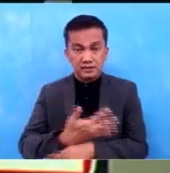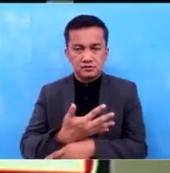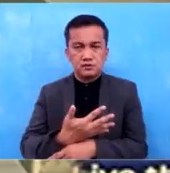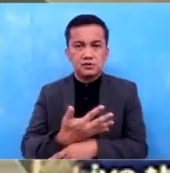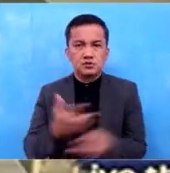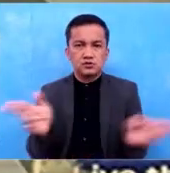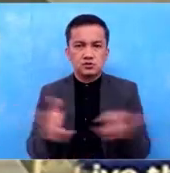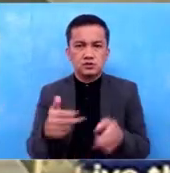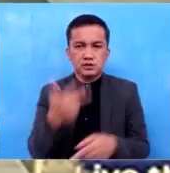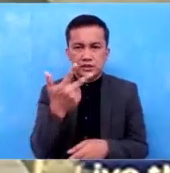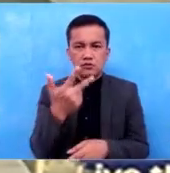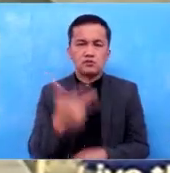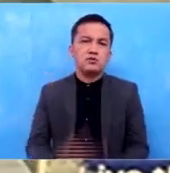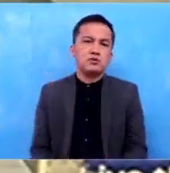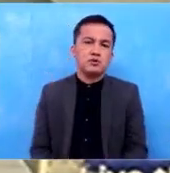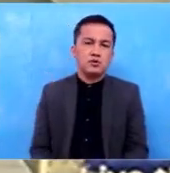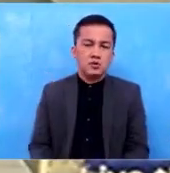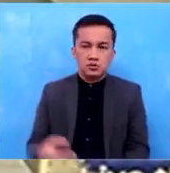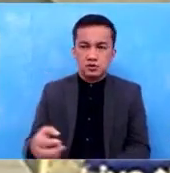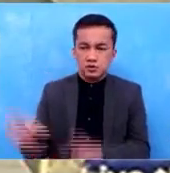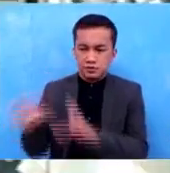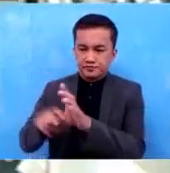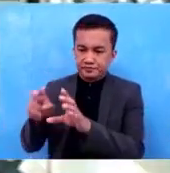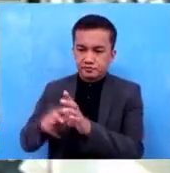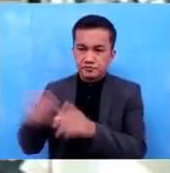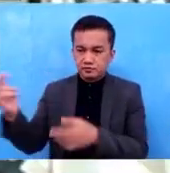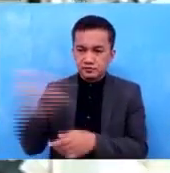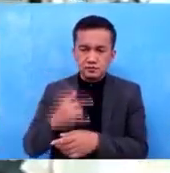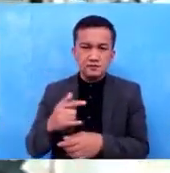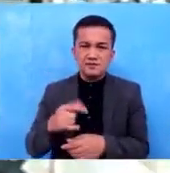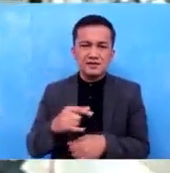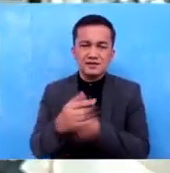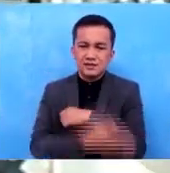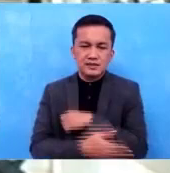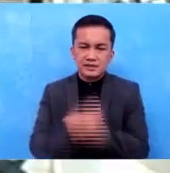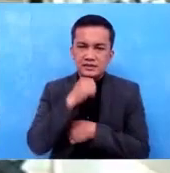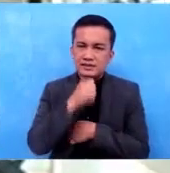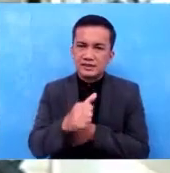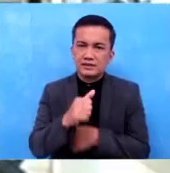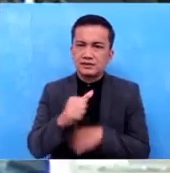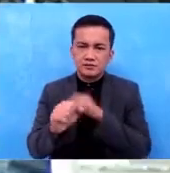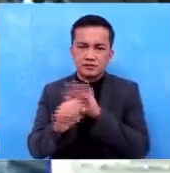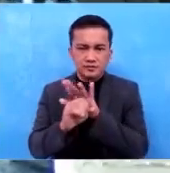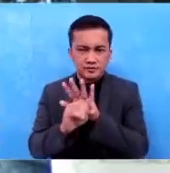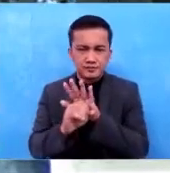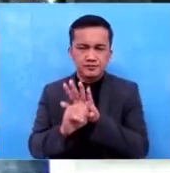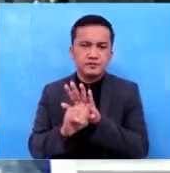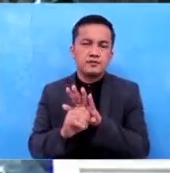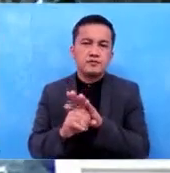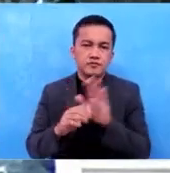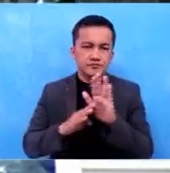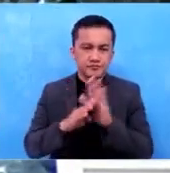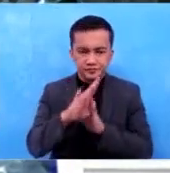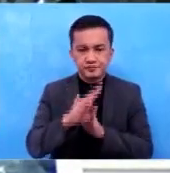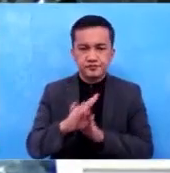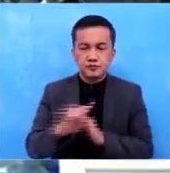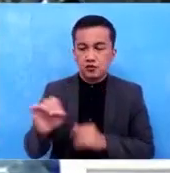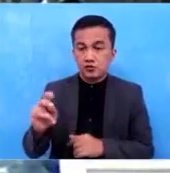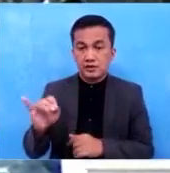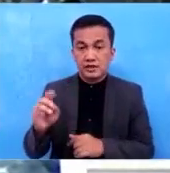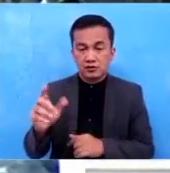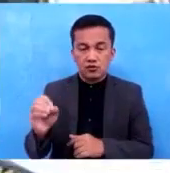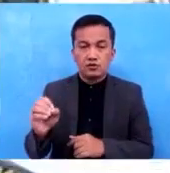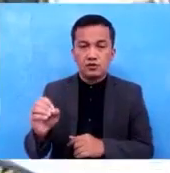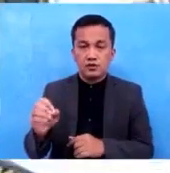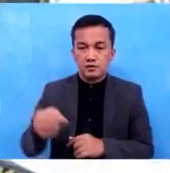na raw sa mga pasaherong galing sa mga bansang hindi nakararanas ng Omicron surge. Git pa ni Austriaco, mas mataas pa ang tsansa